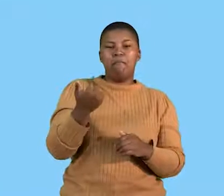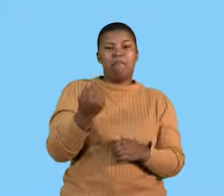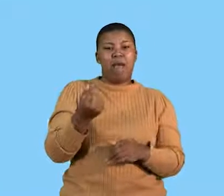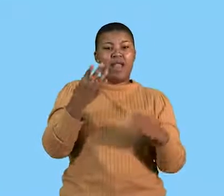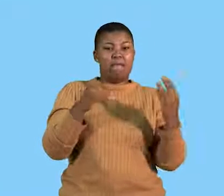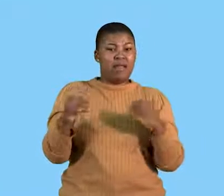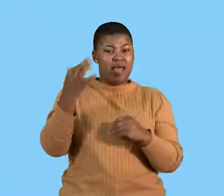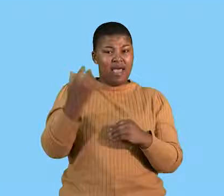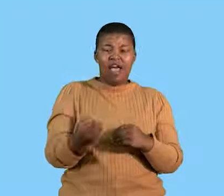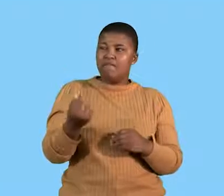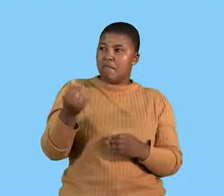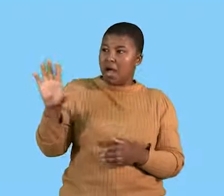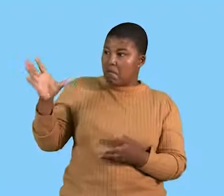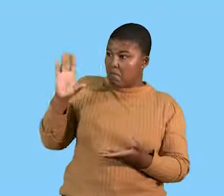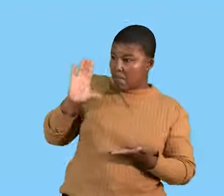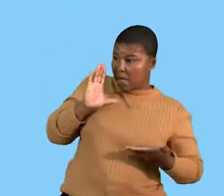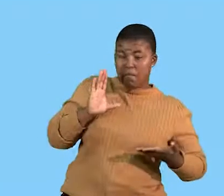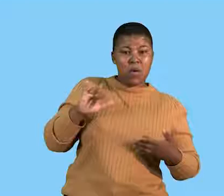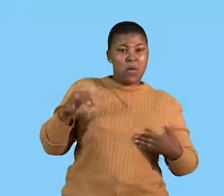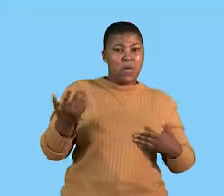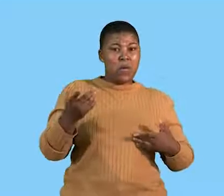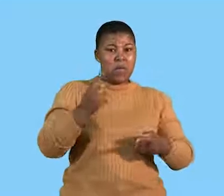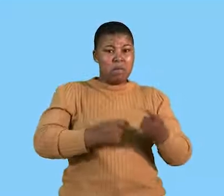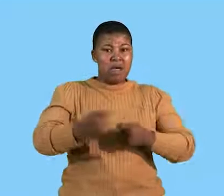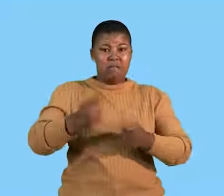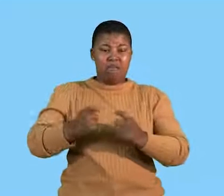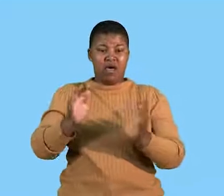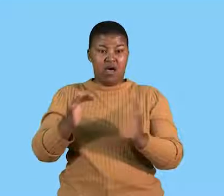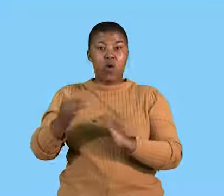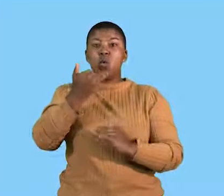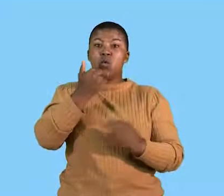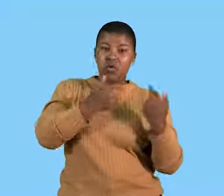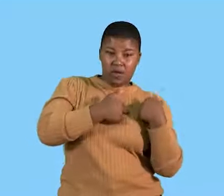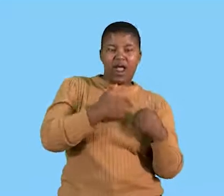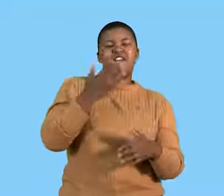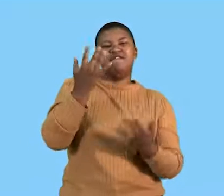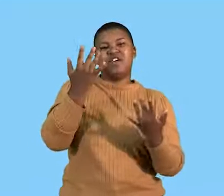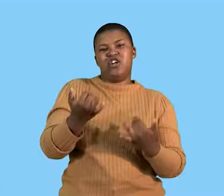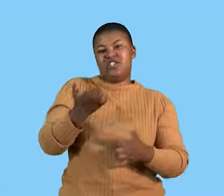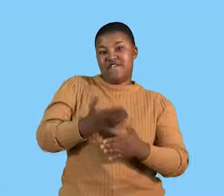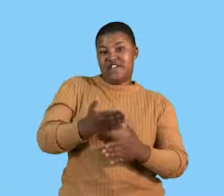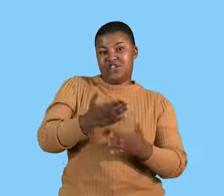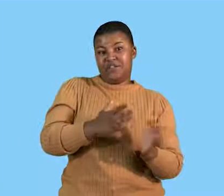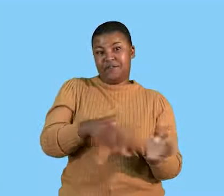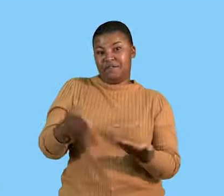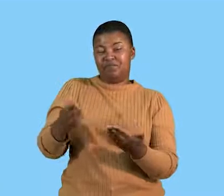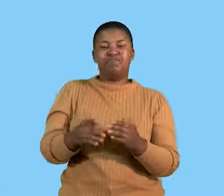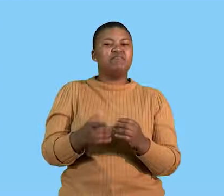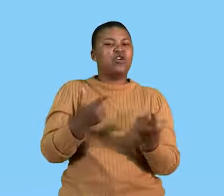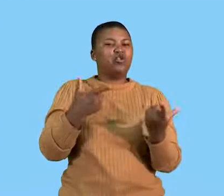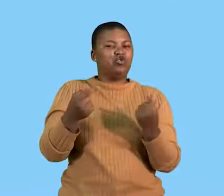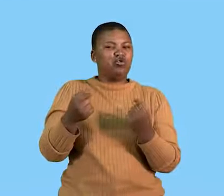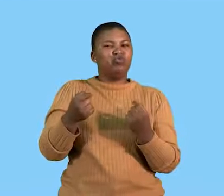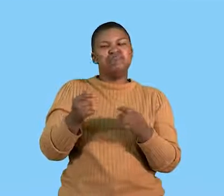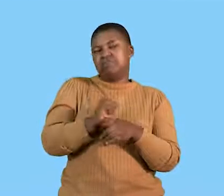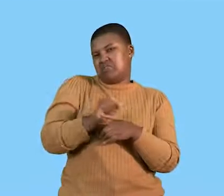the business. So they will manage the funds as well as the financial assets of the business. So let's go practice a